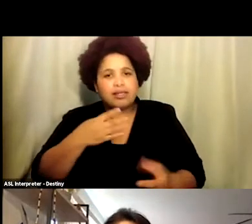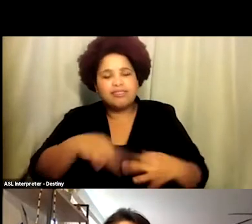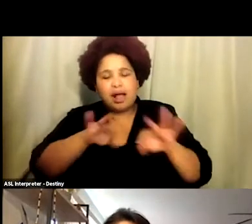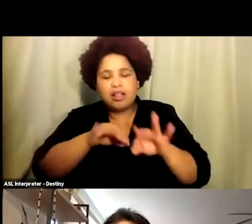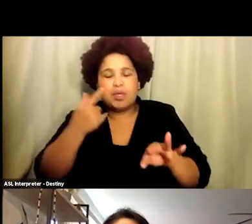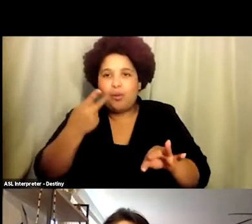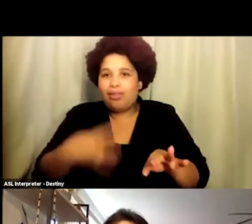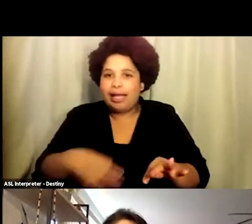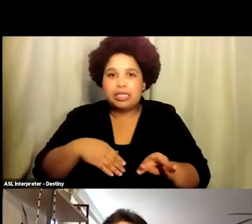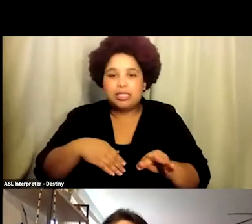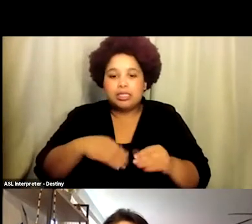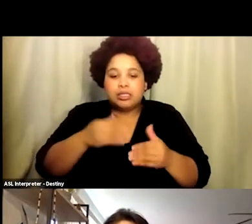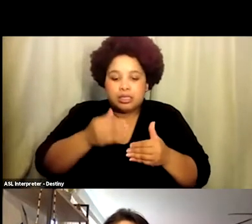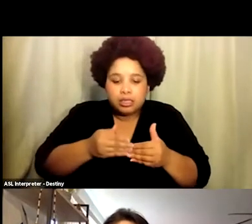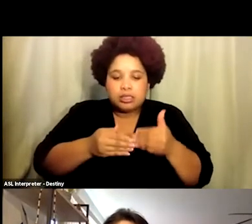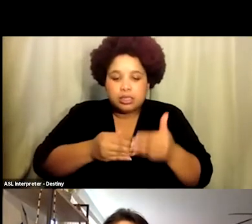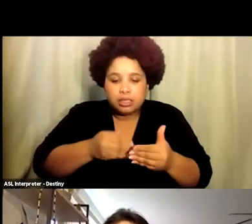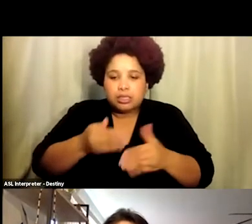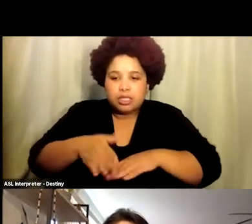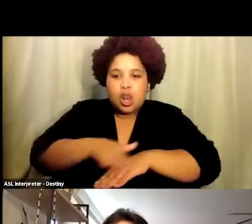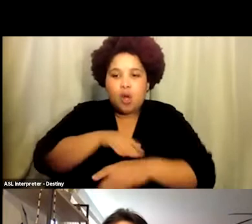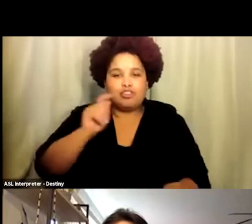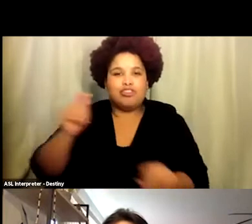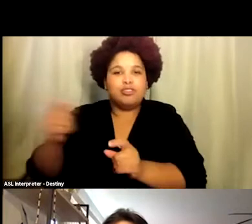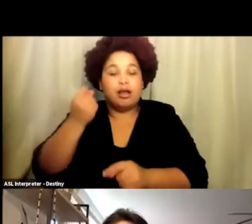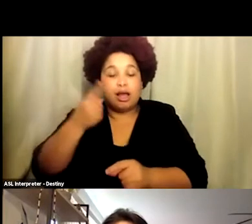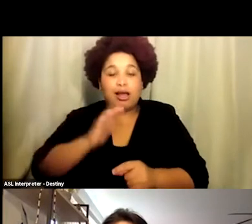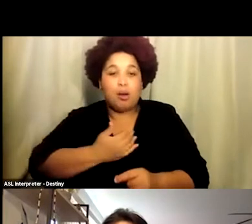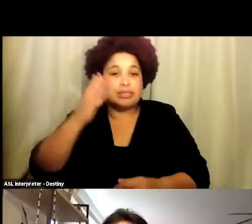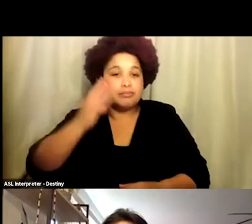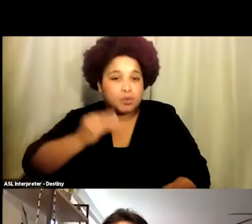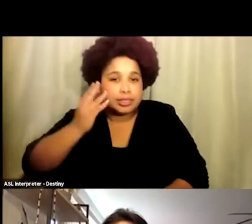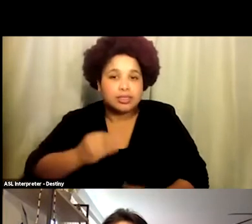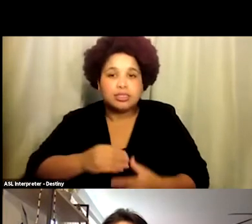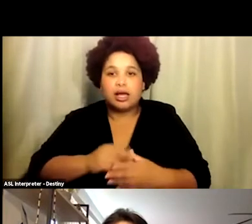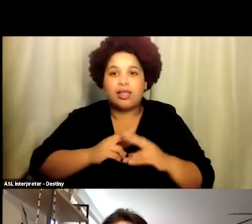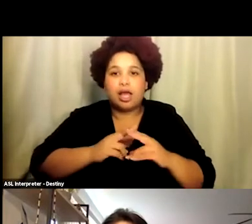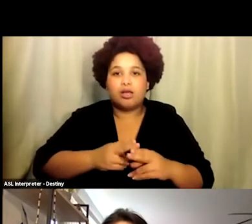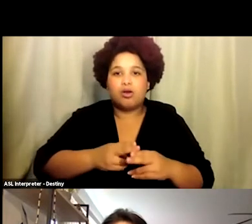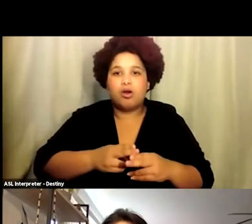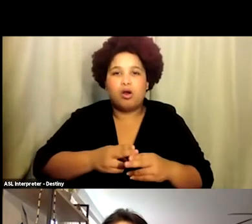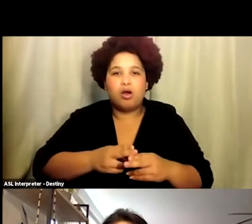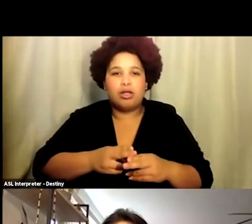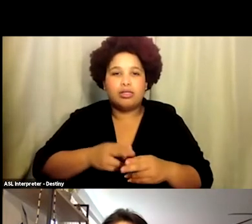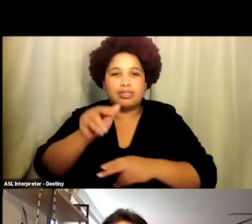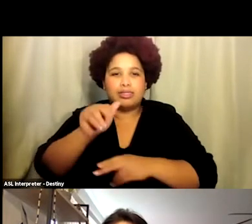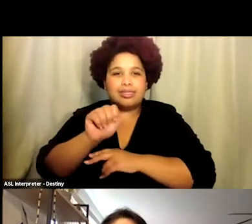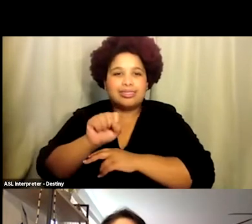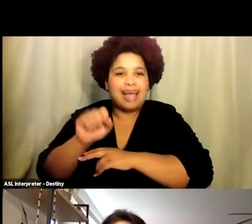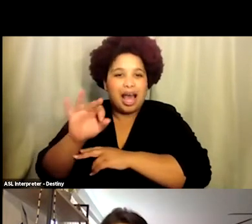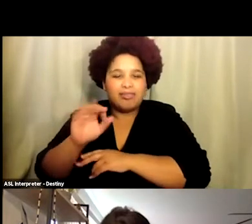incremental change. I mean, in our experience, I think I called Assaf in